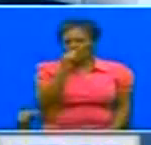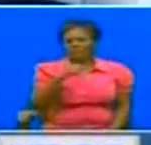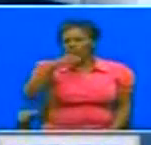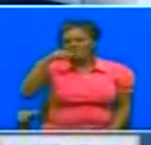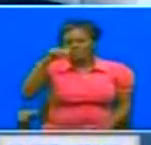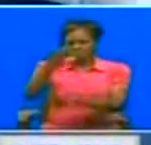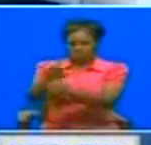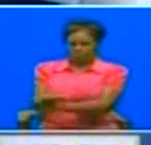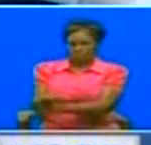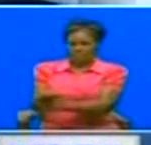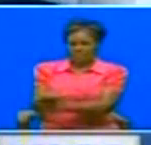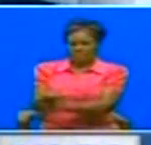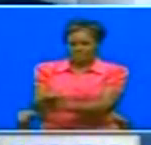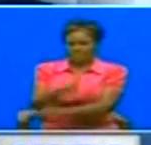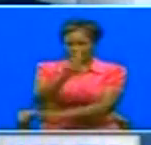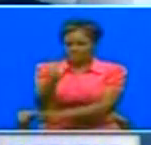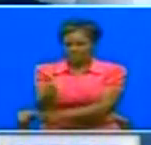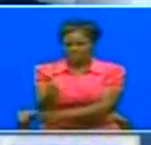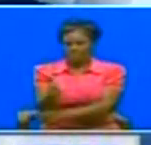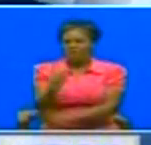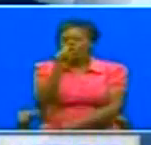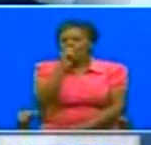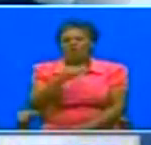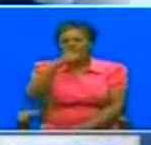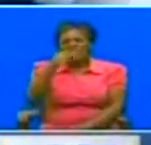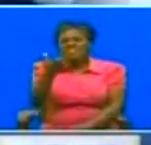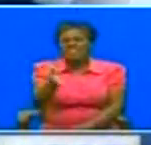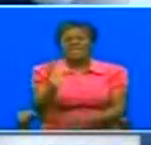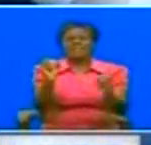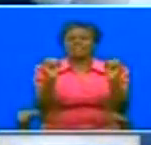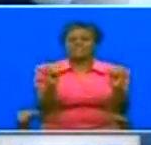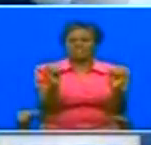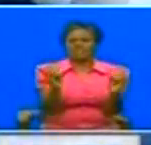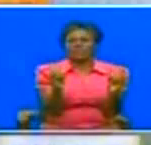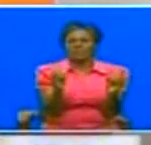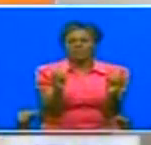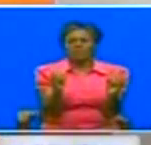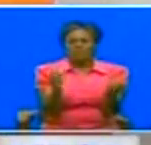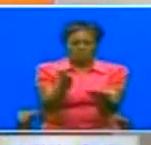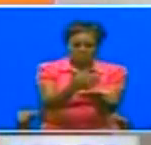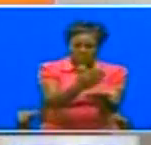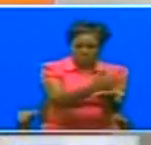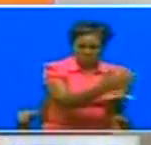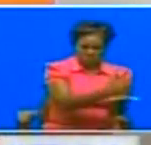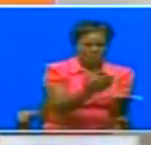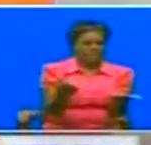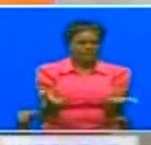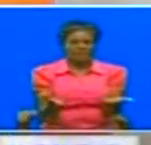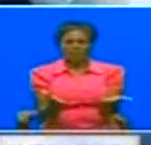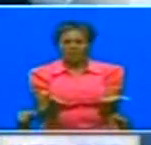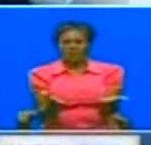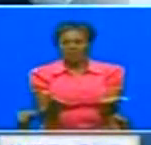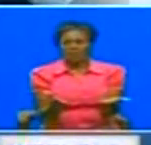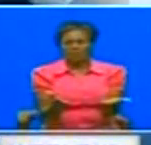confidentiality? But there's no confidentiality about the way the data is being collected at the moment. Mm-hmm. At least in the sense